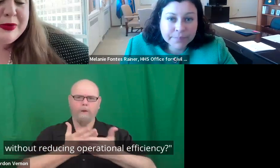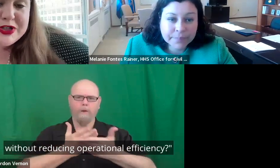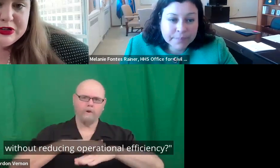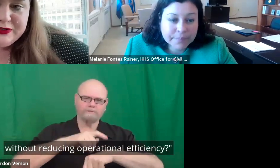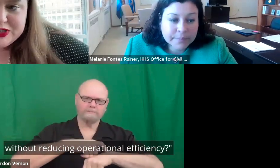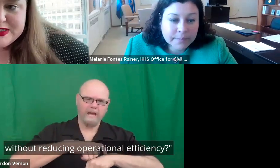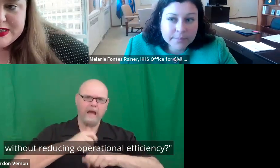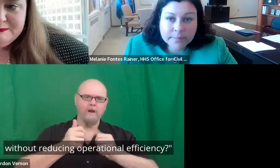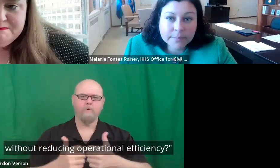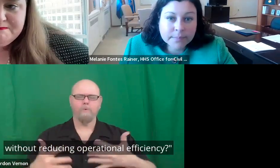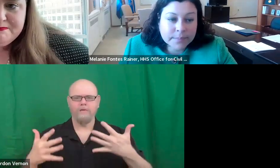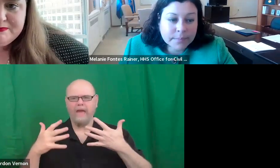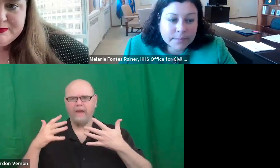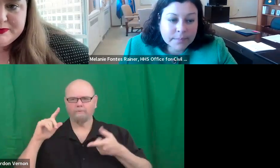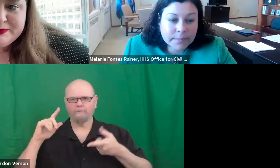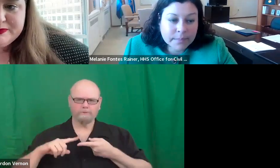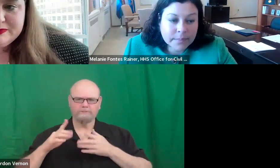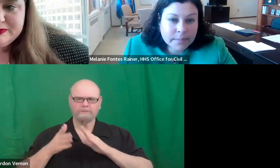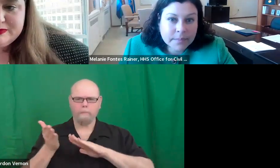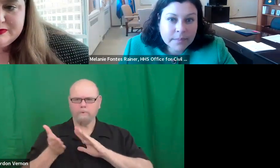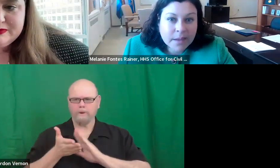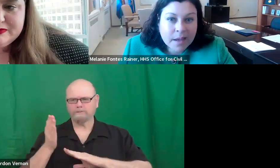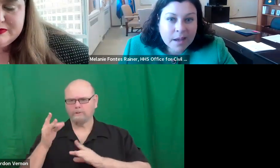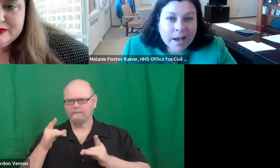reducing operational efficiency?